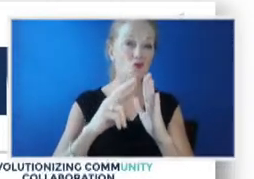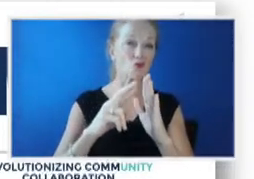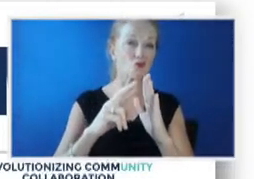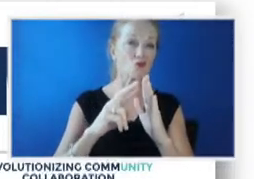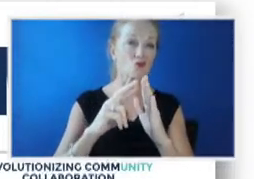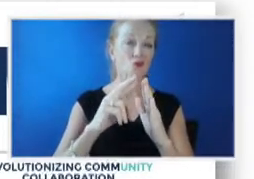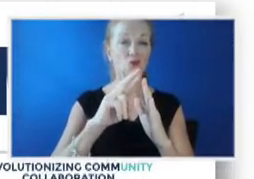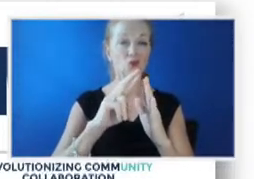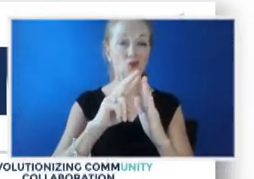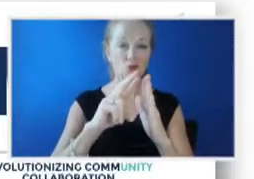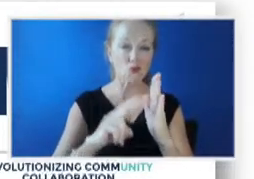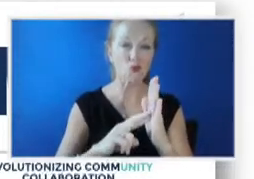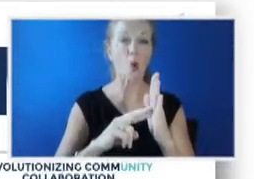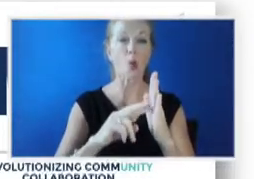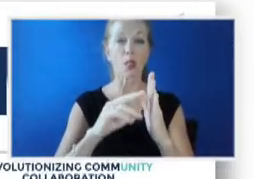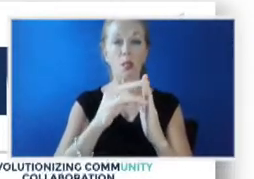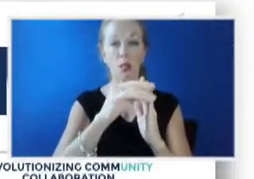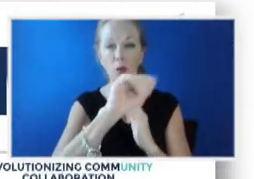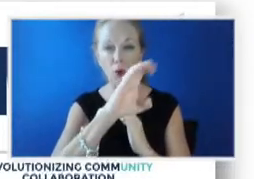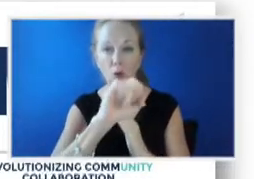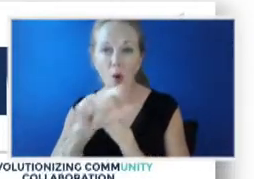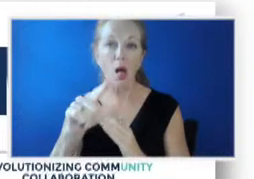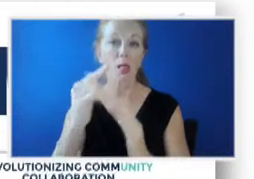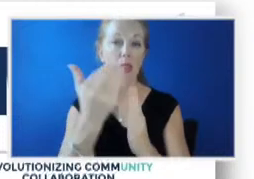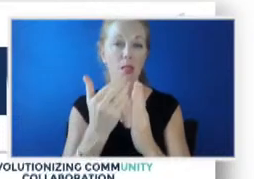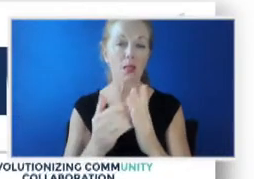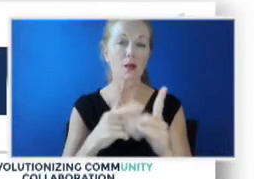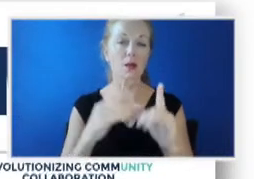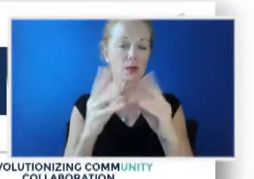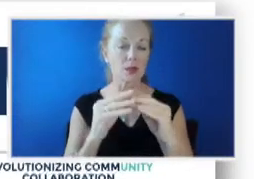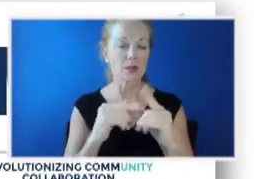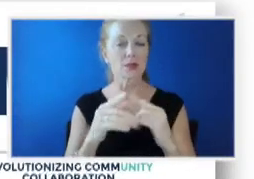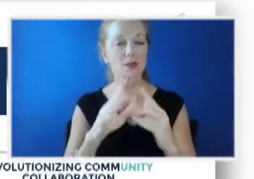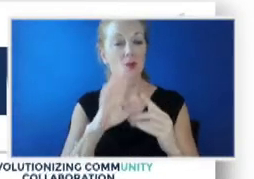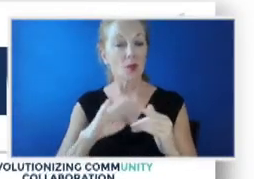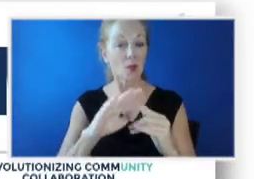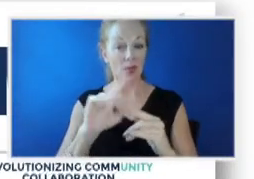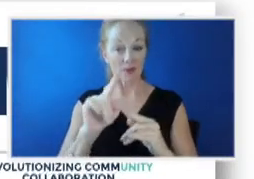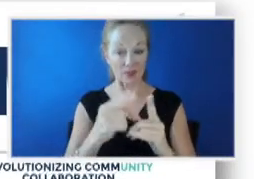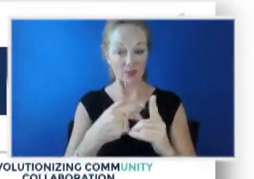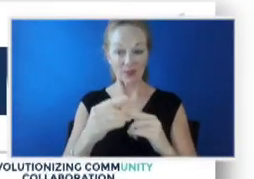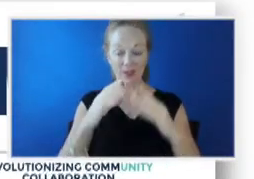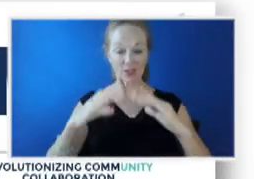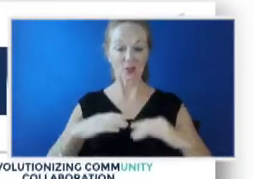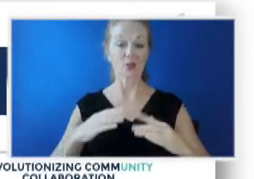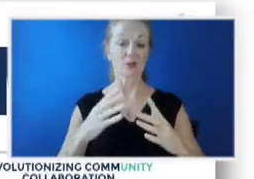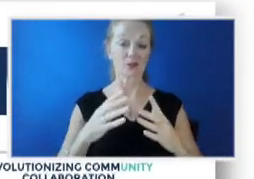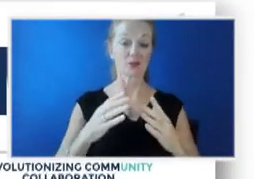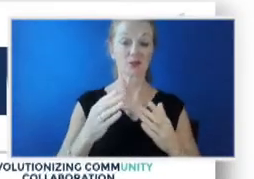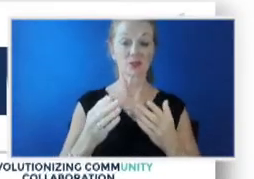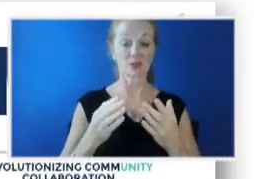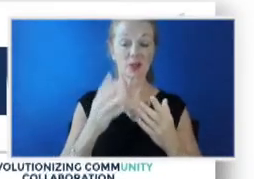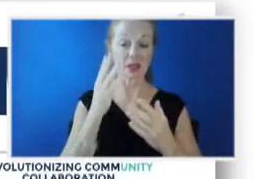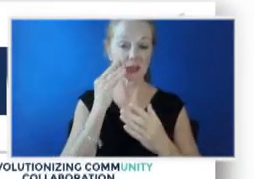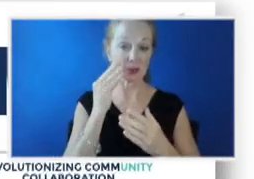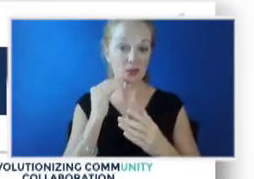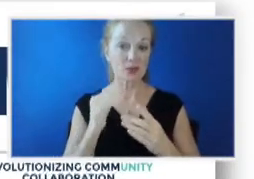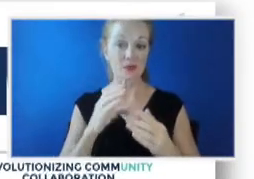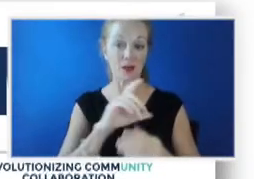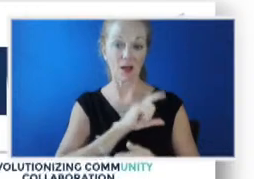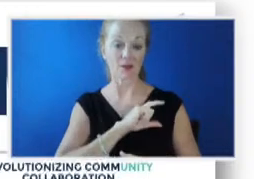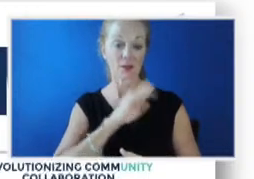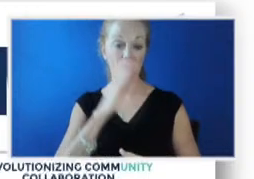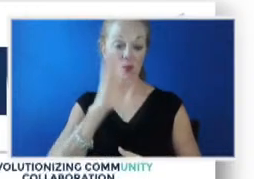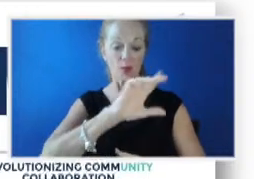the country to have customer experienced officers that will be graduating this December